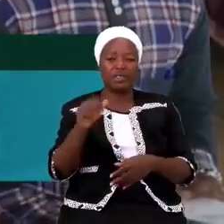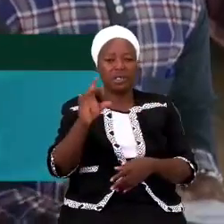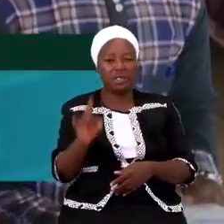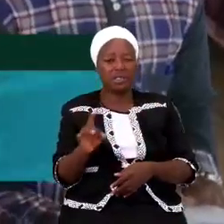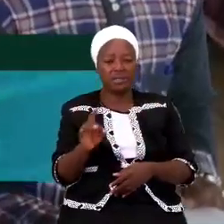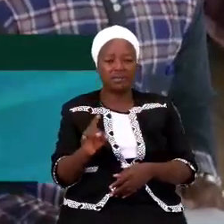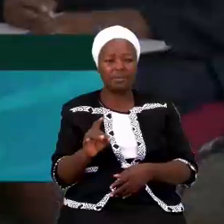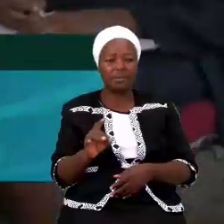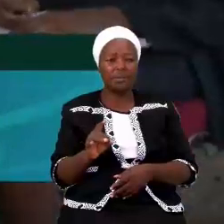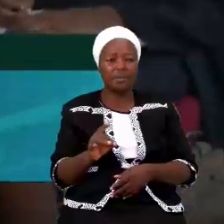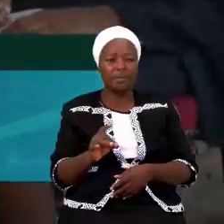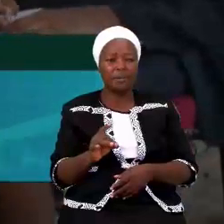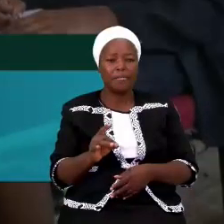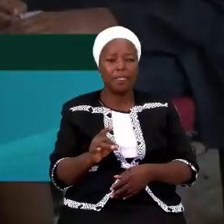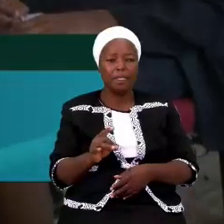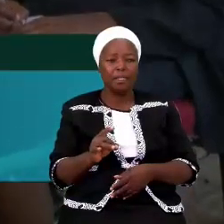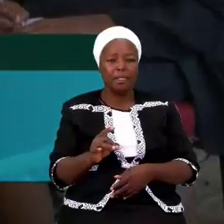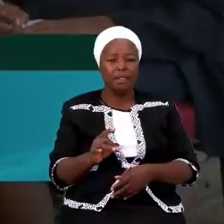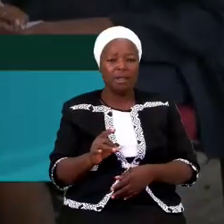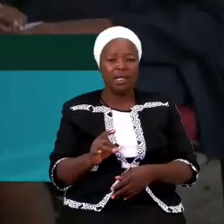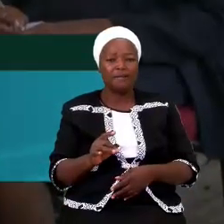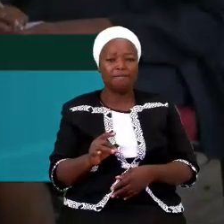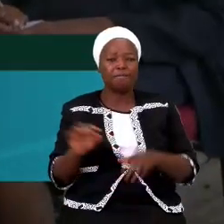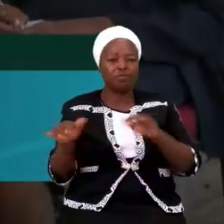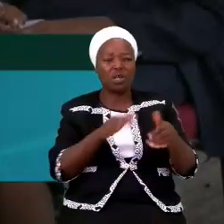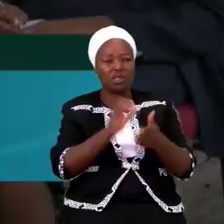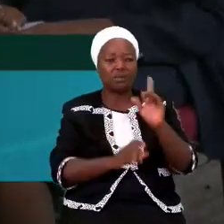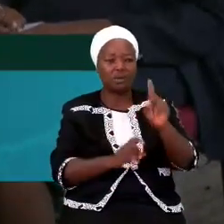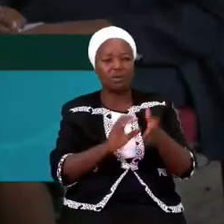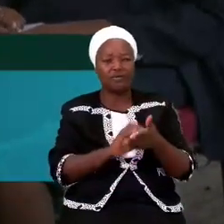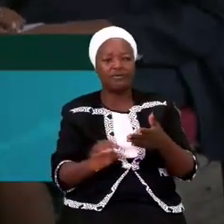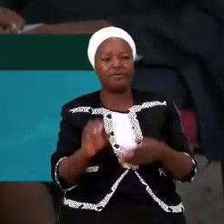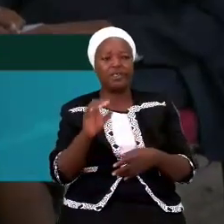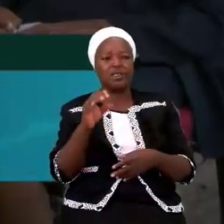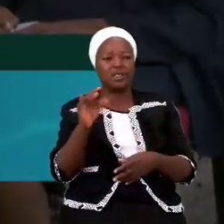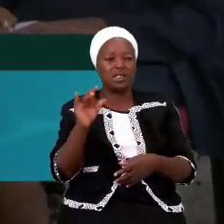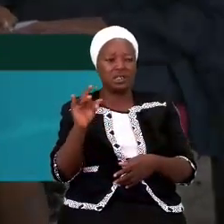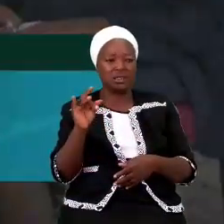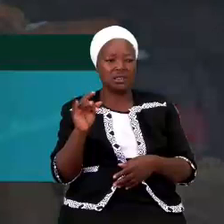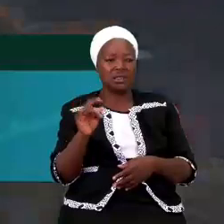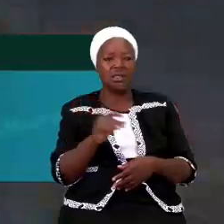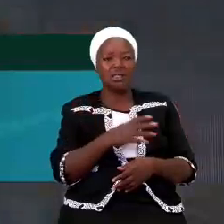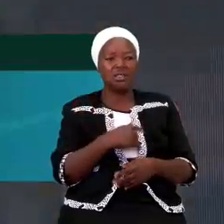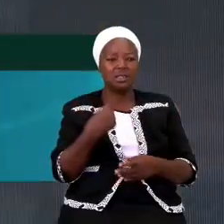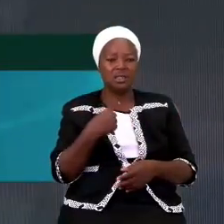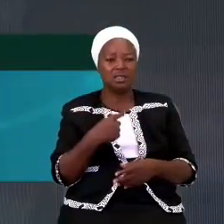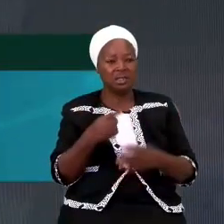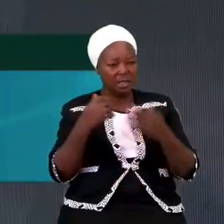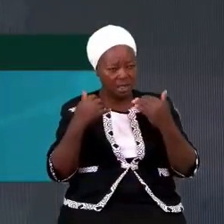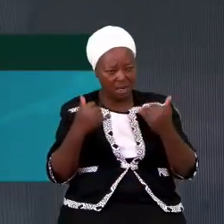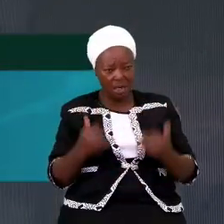and now this man purchased a field with